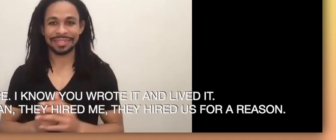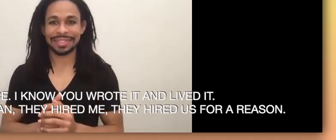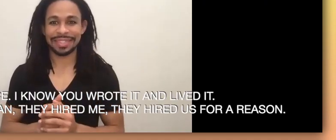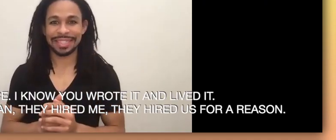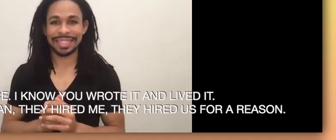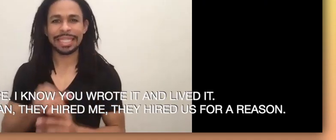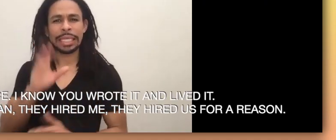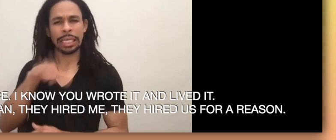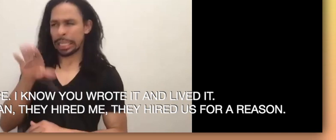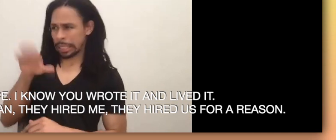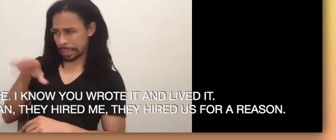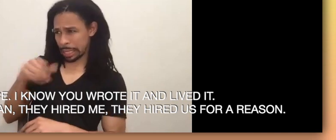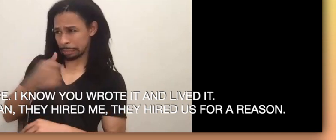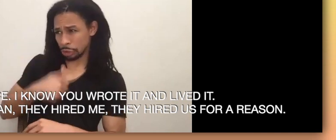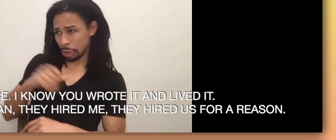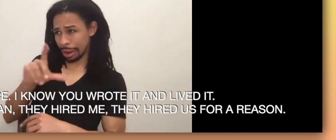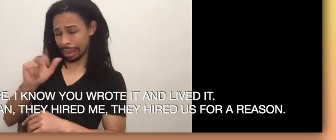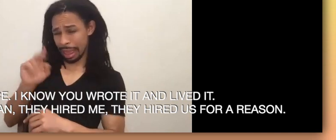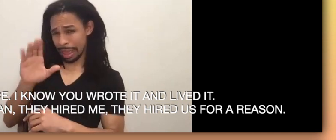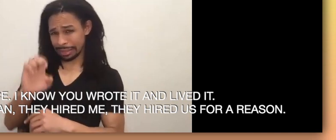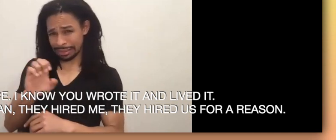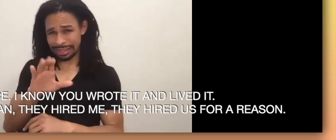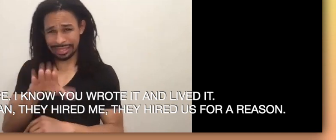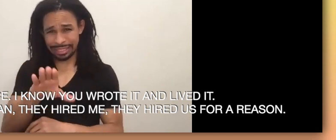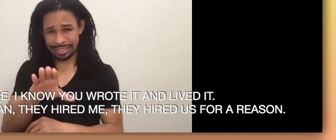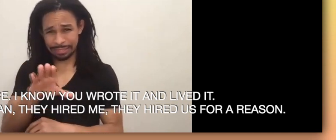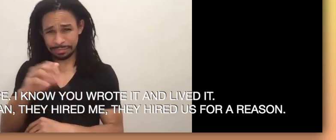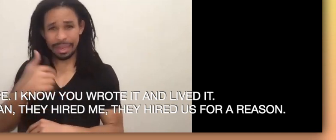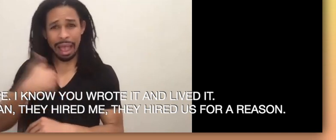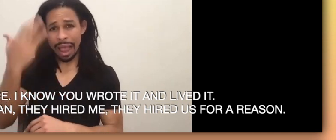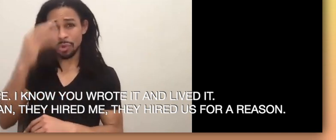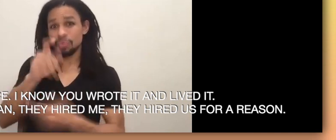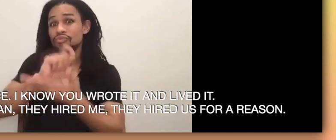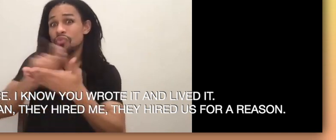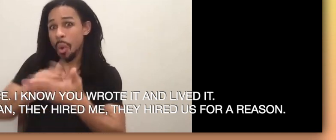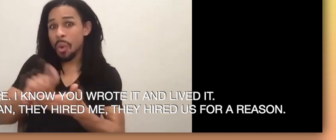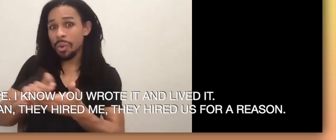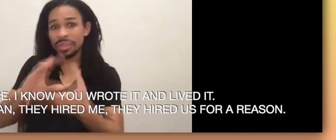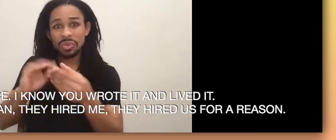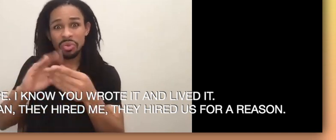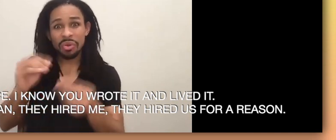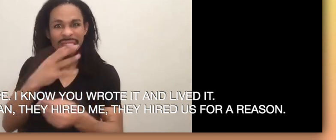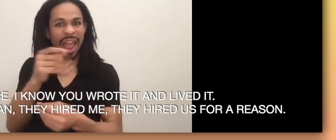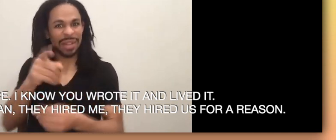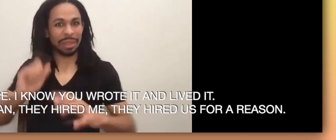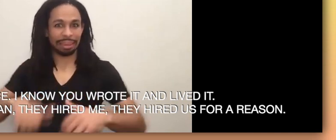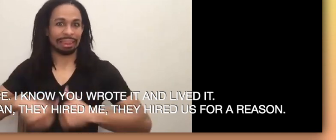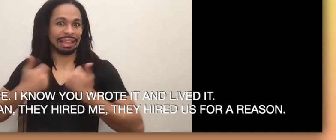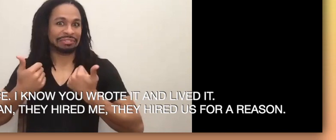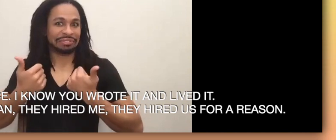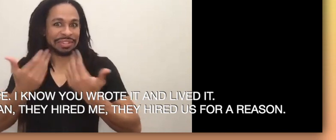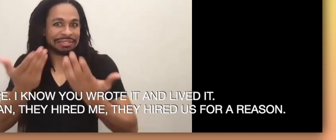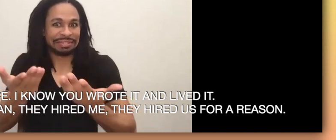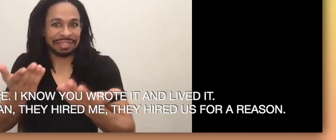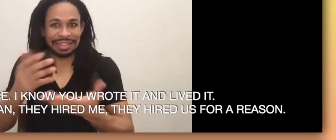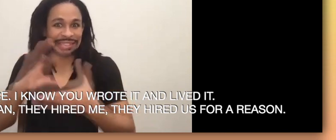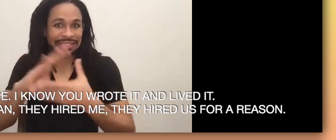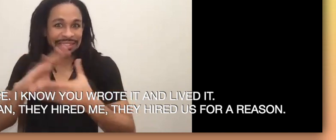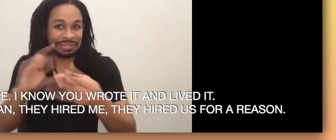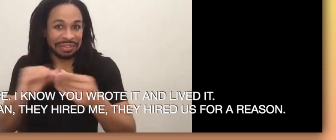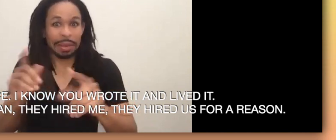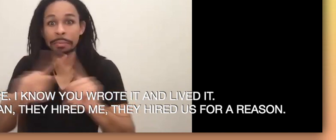I'm sorry, Lance. I know you wrote it and lived it, but let me tell